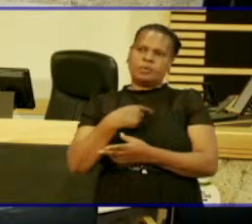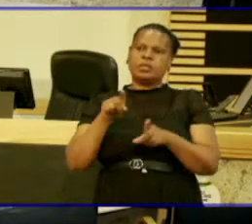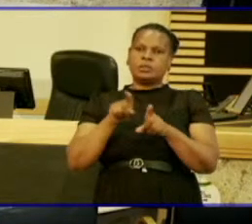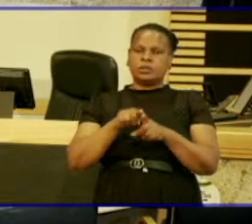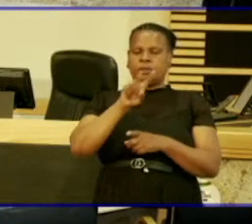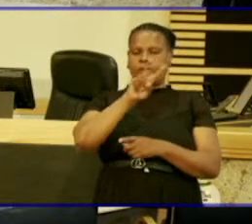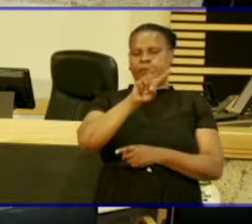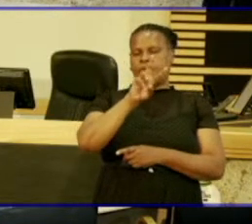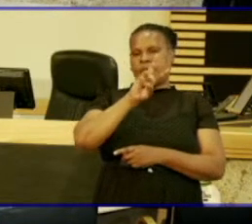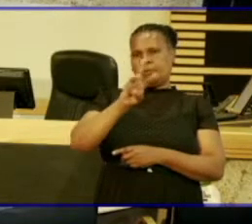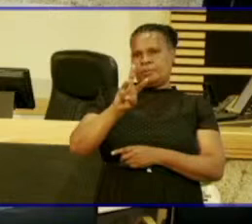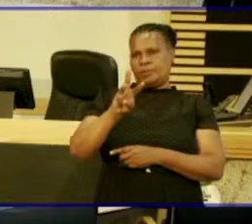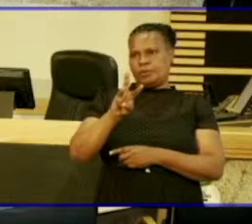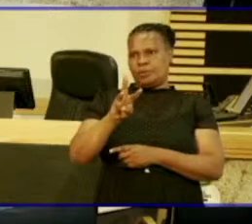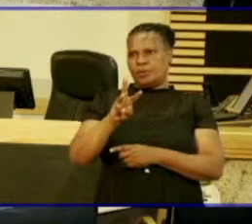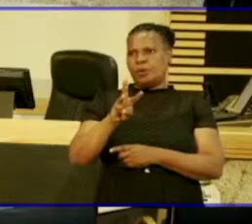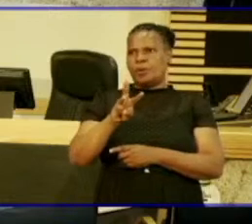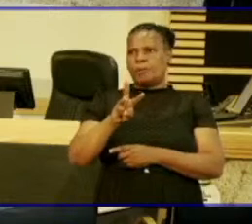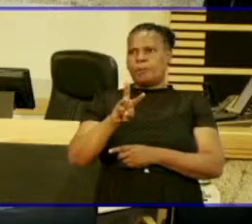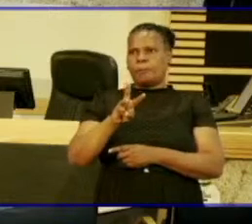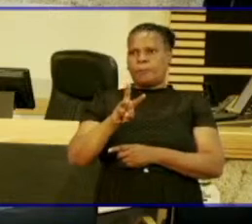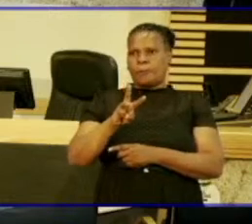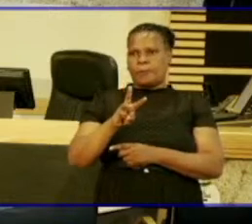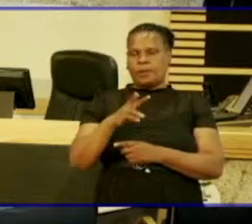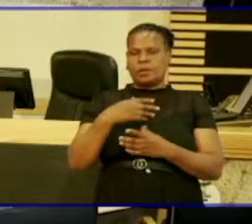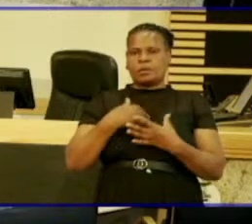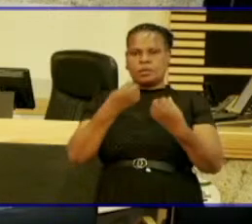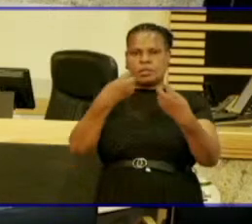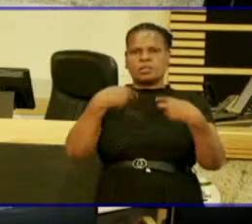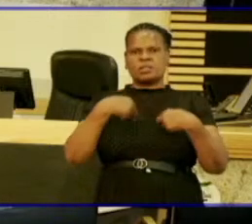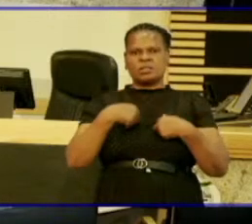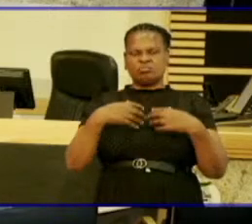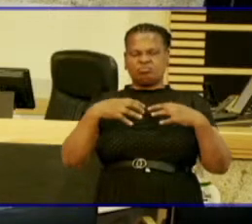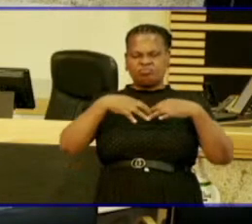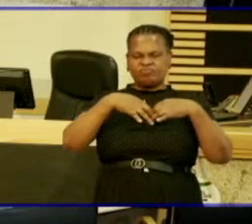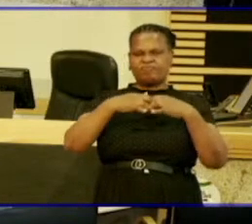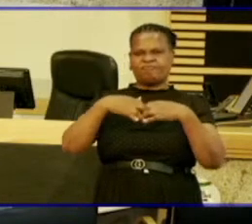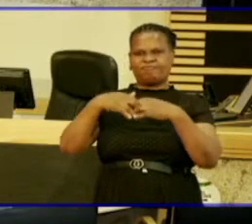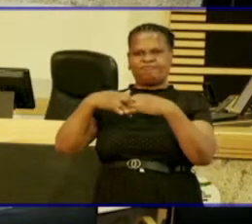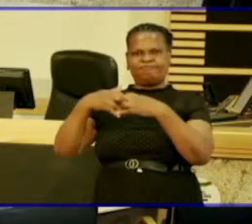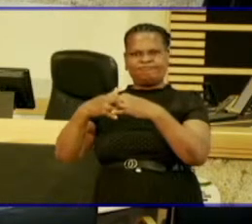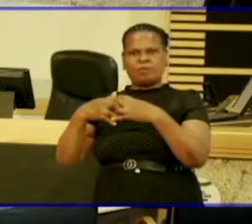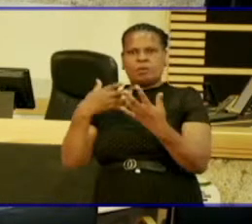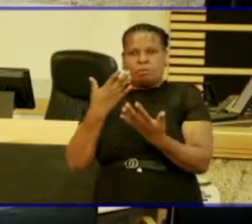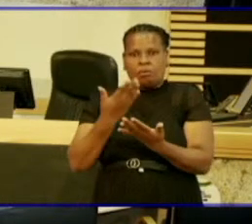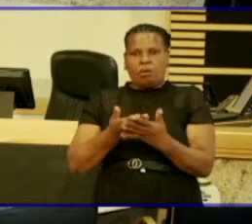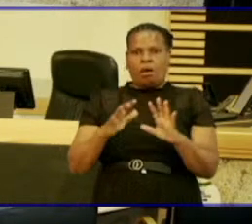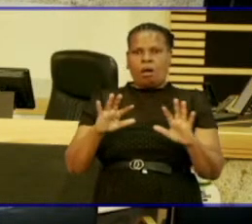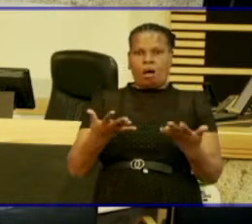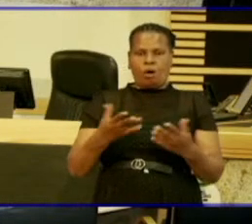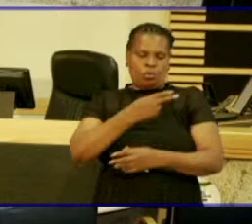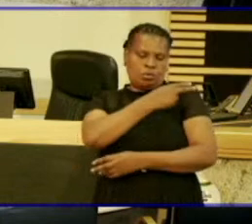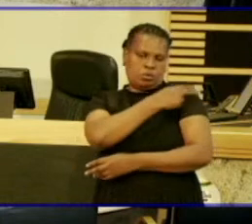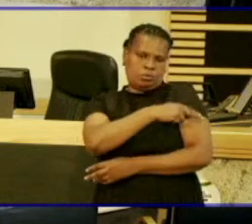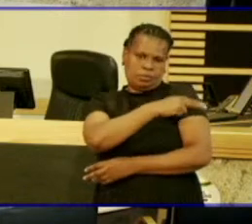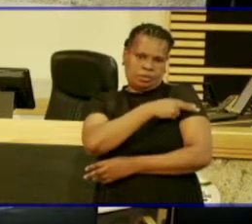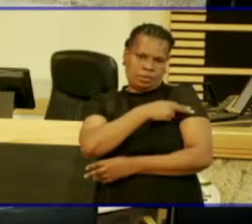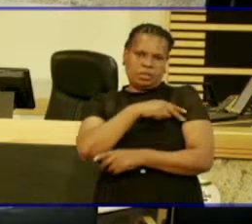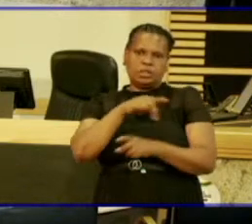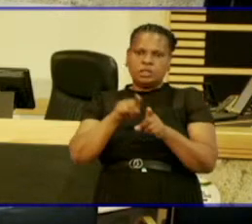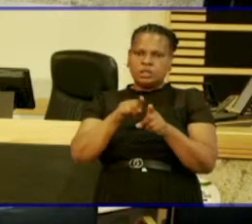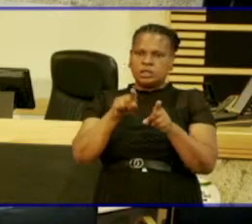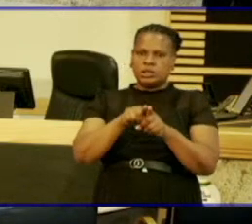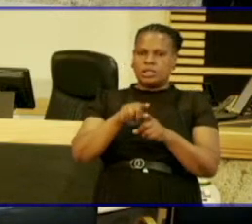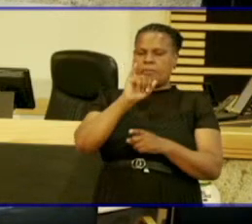Africa, who established our fully equipped field hospital, the ISUS, who provided logistics and warehousing